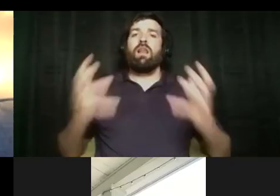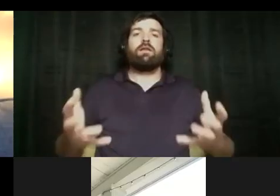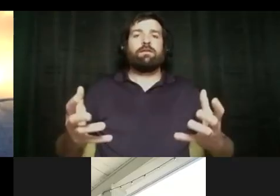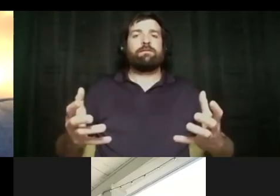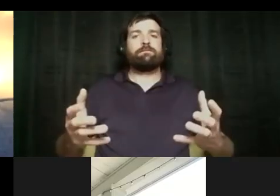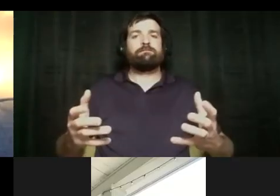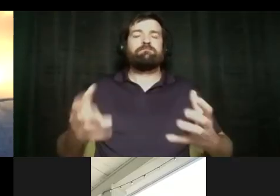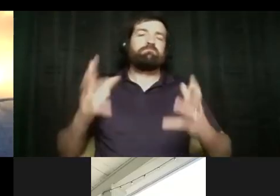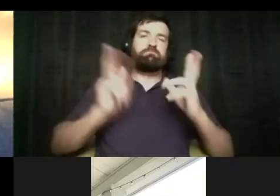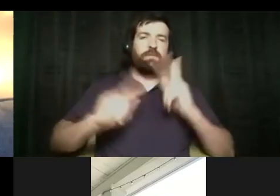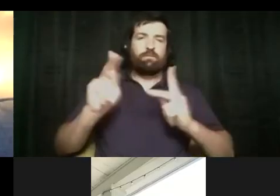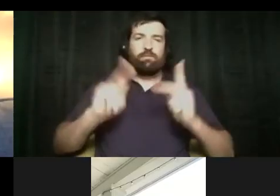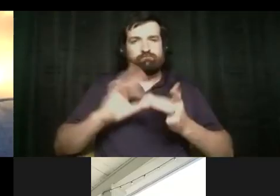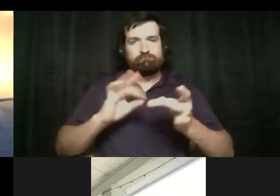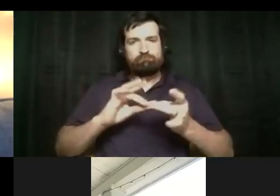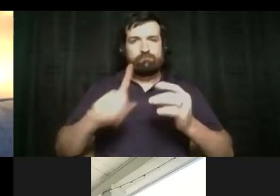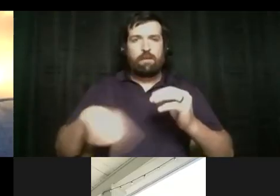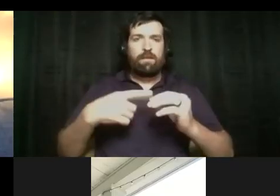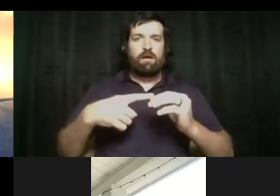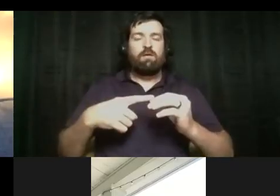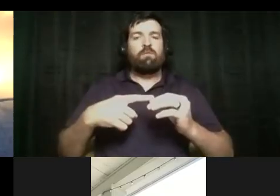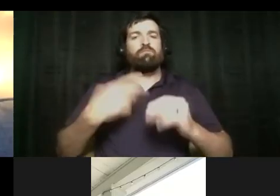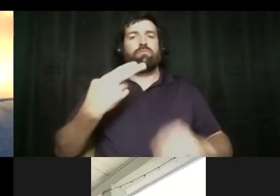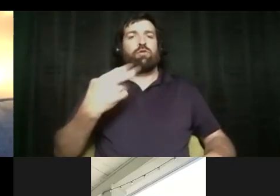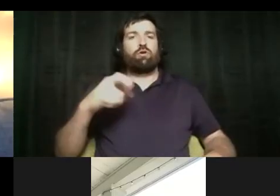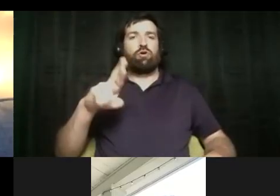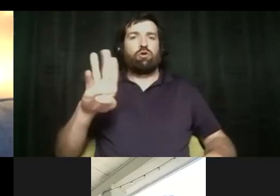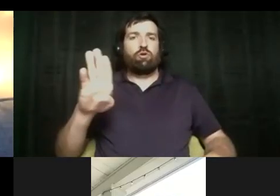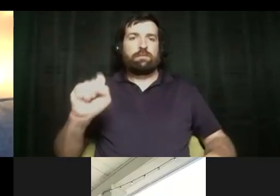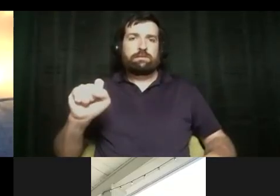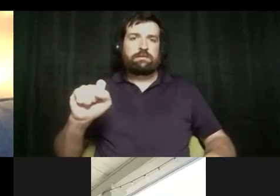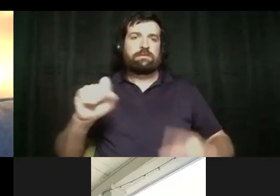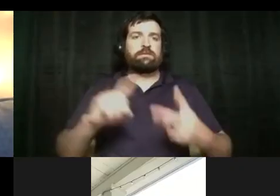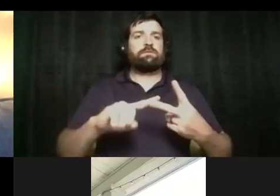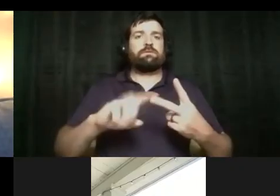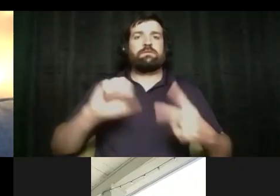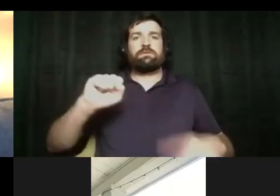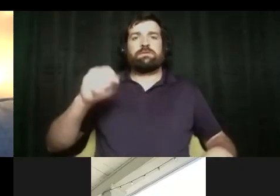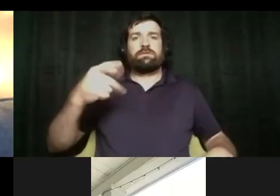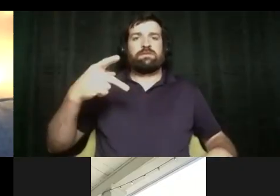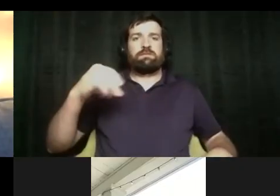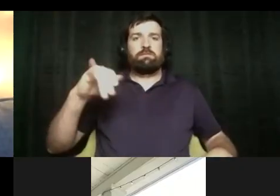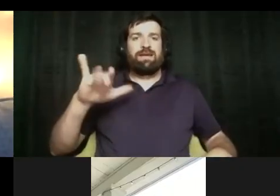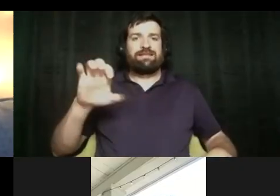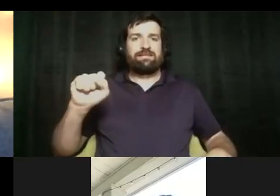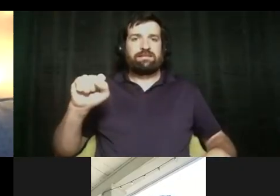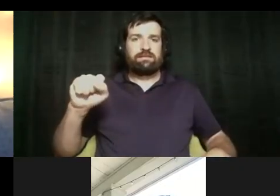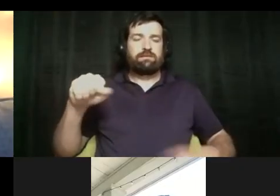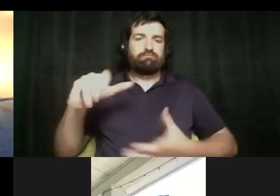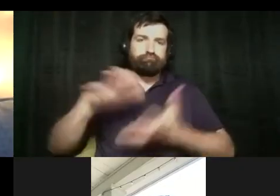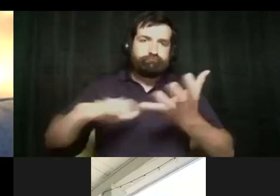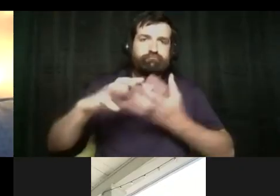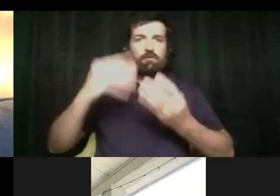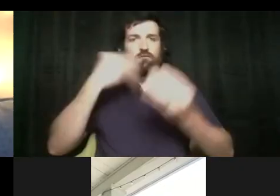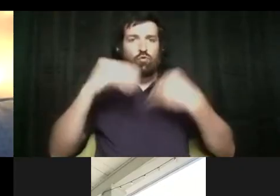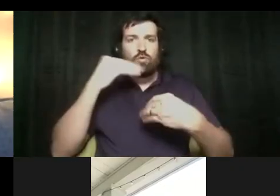people talk about some herbs and things to take, some spices that when you put in food helps to